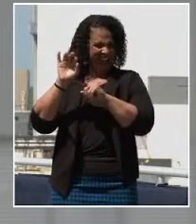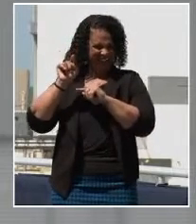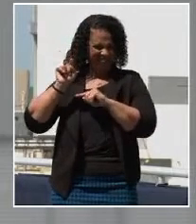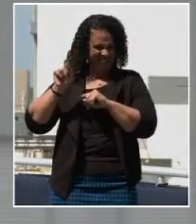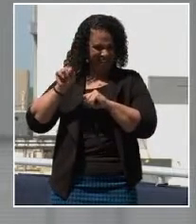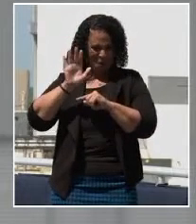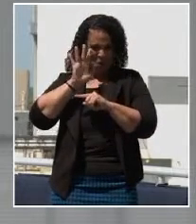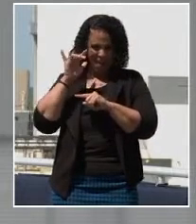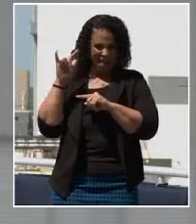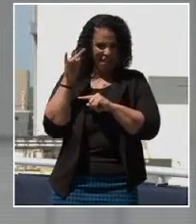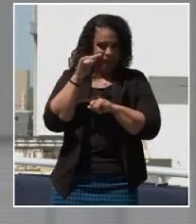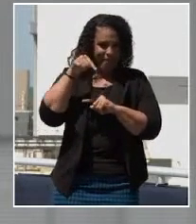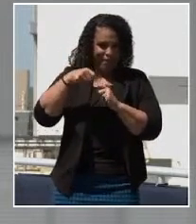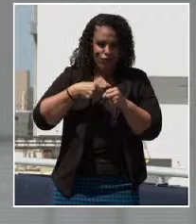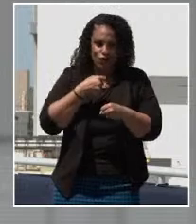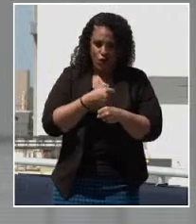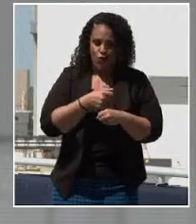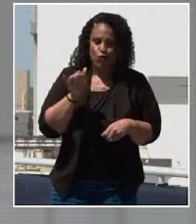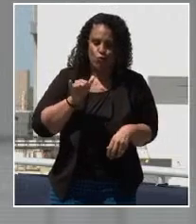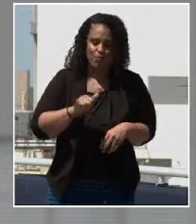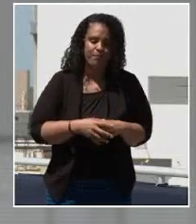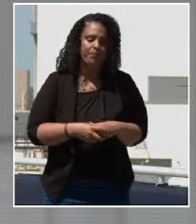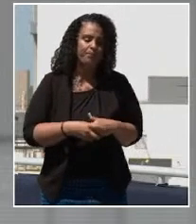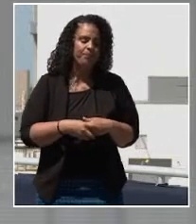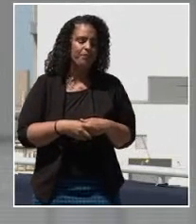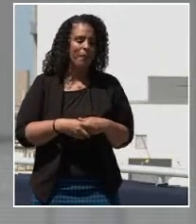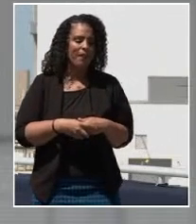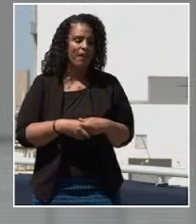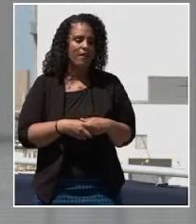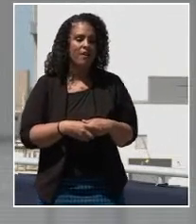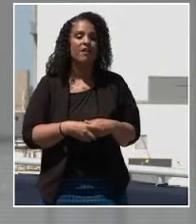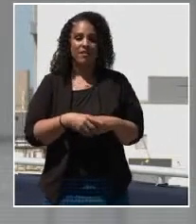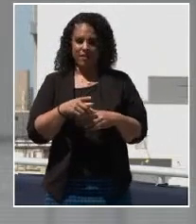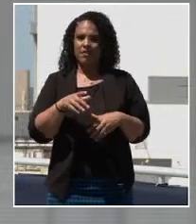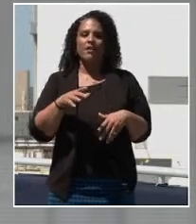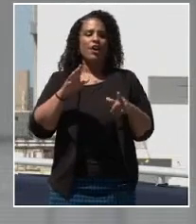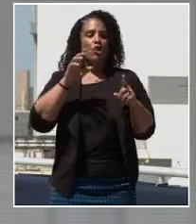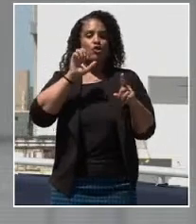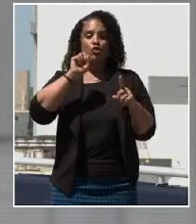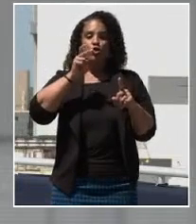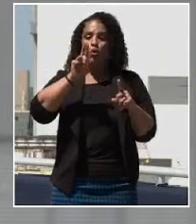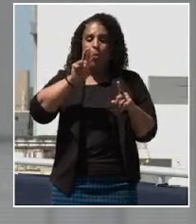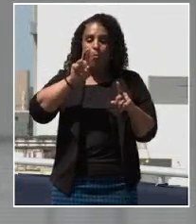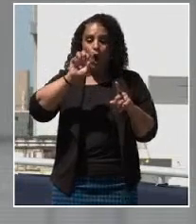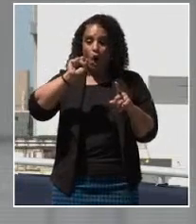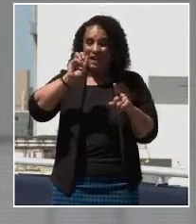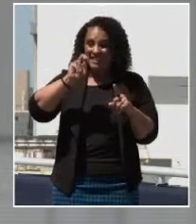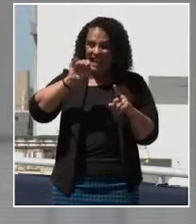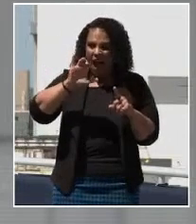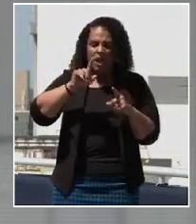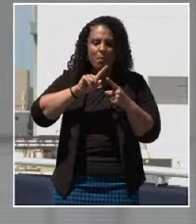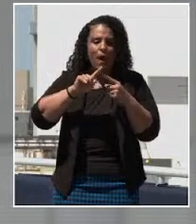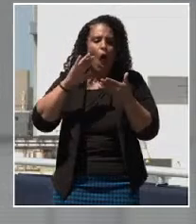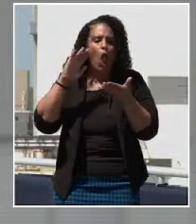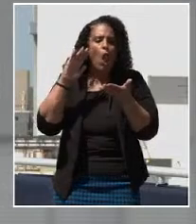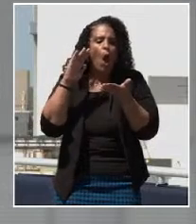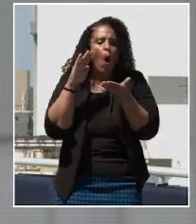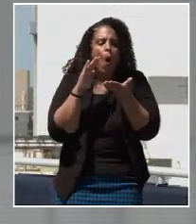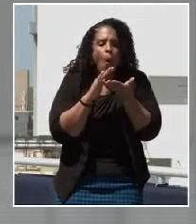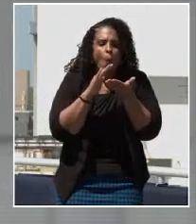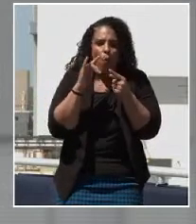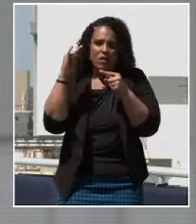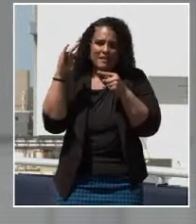is going to fly this year as well a supersonic but low Sonic